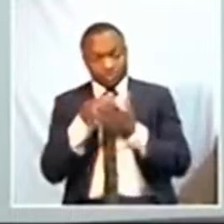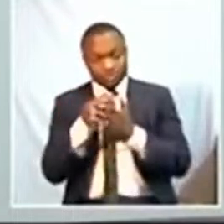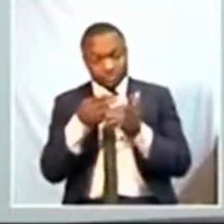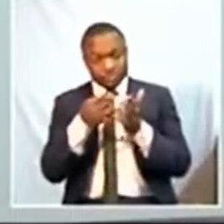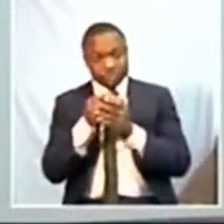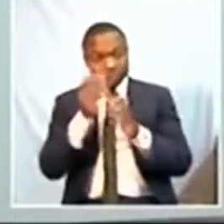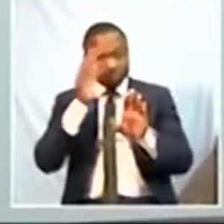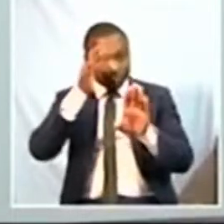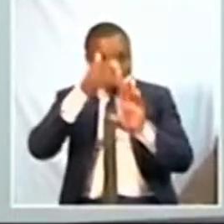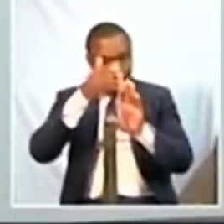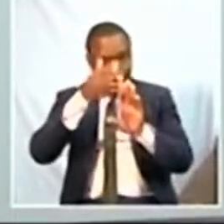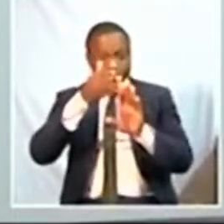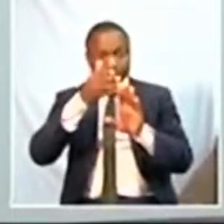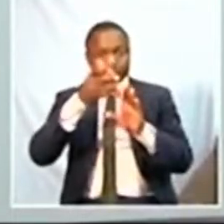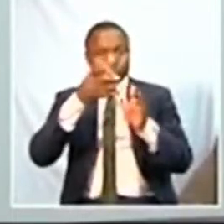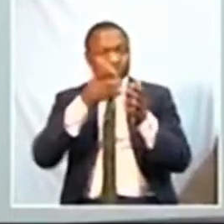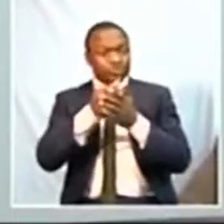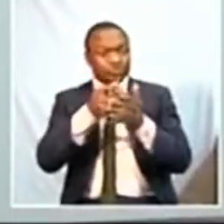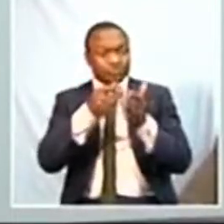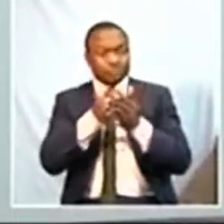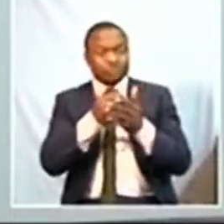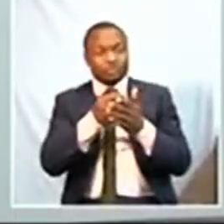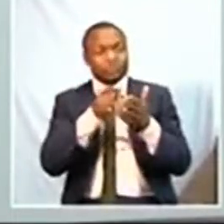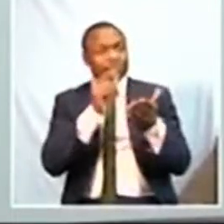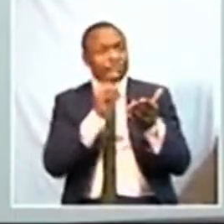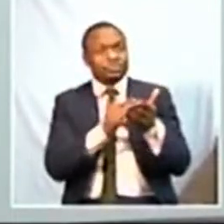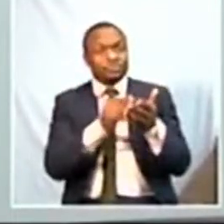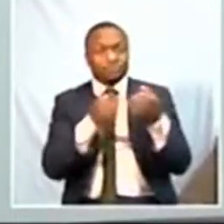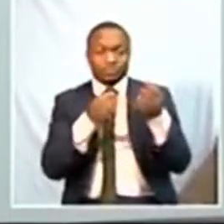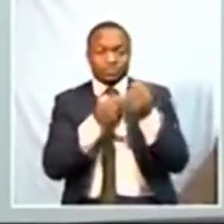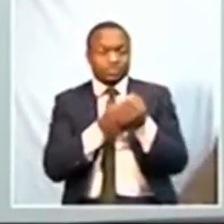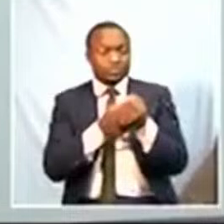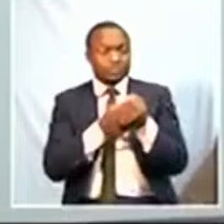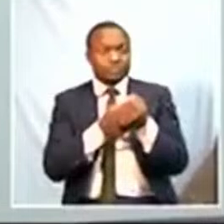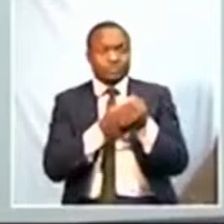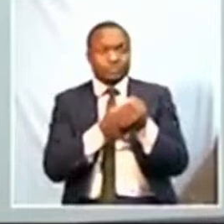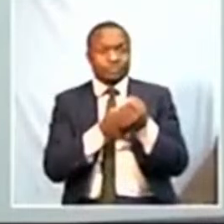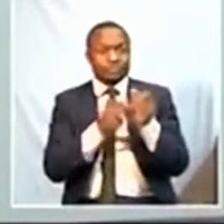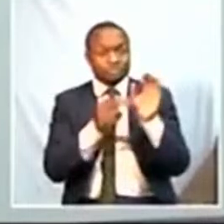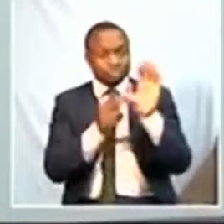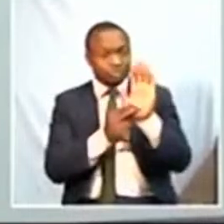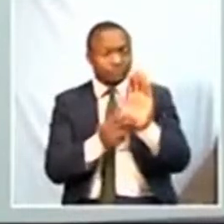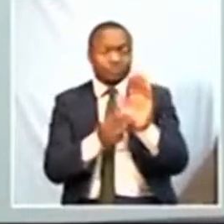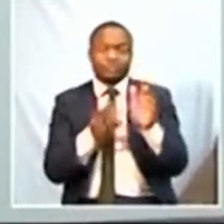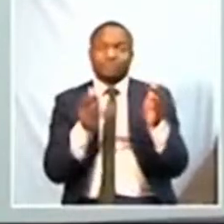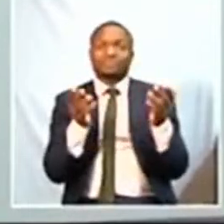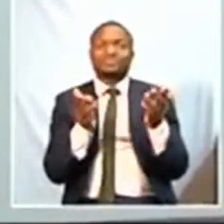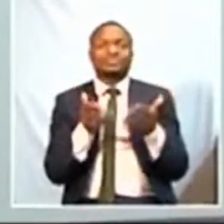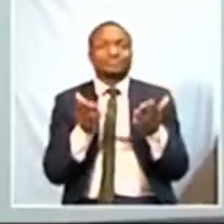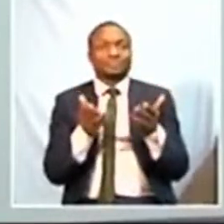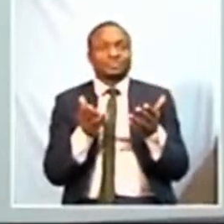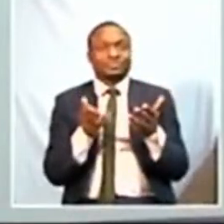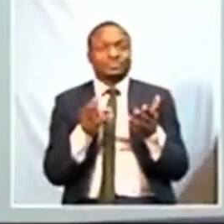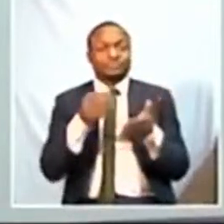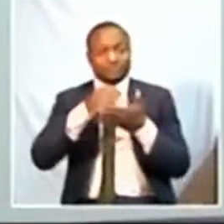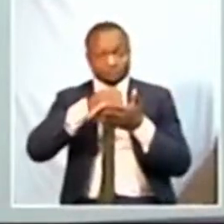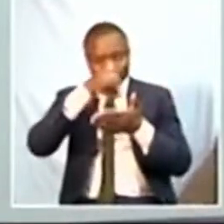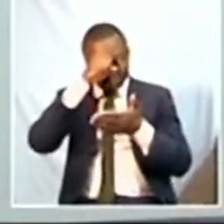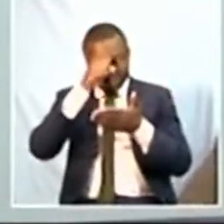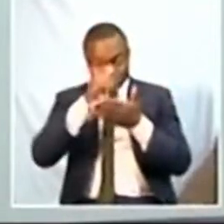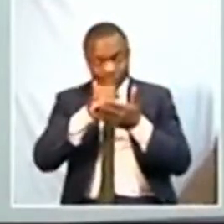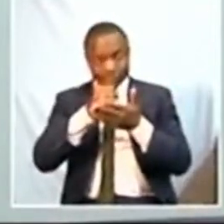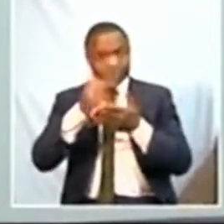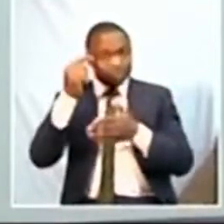related, there are no financials. On the bursaries, you have not exhibited the student head